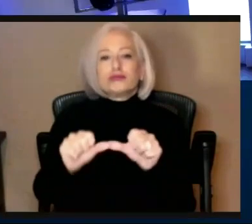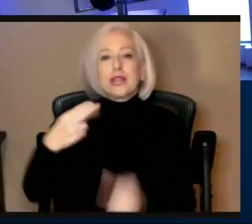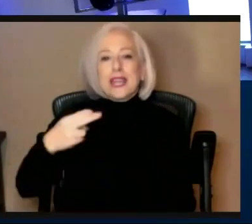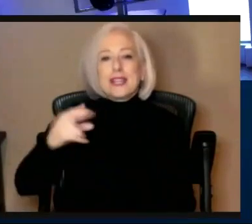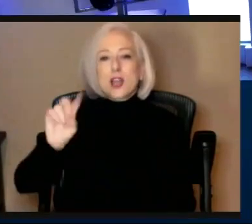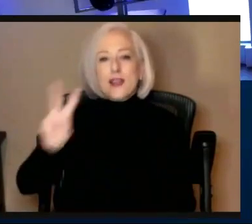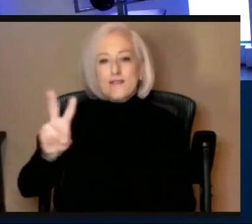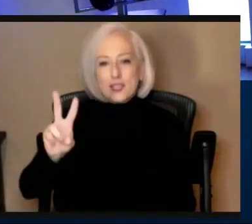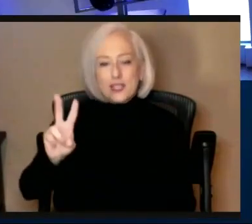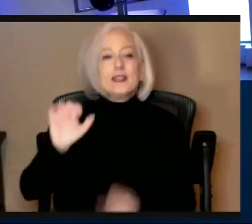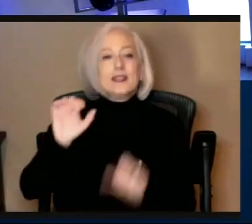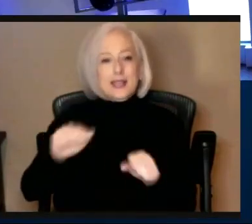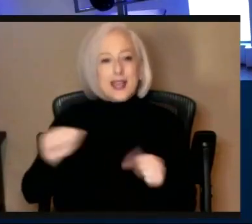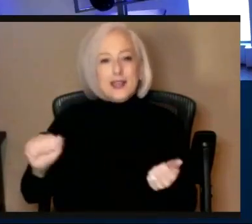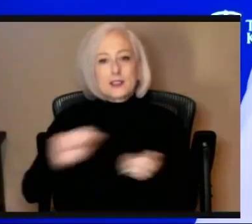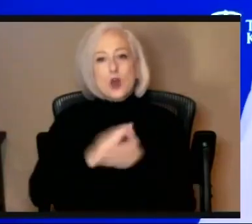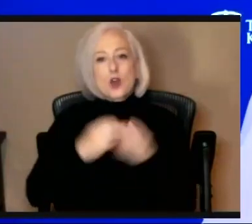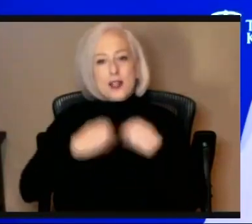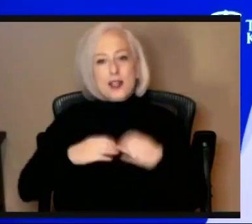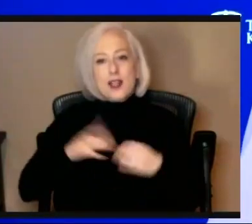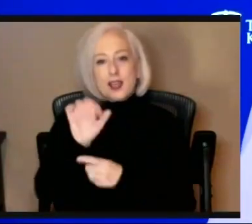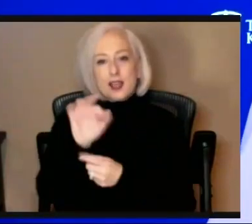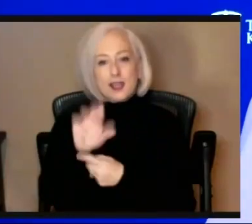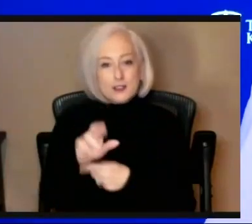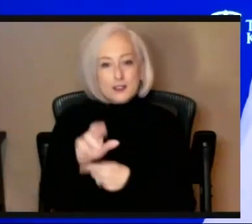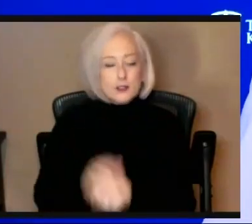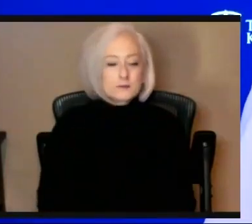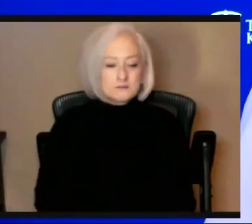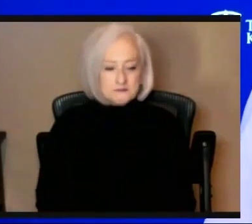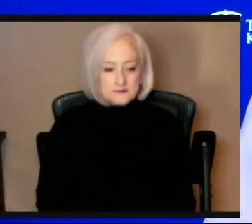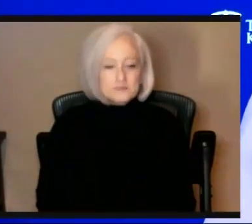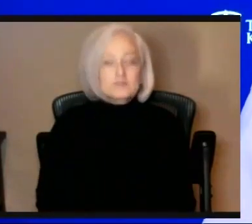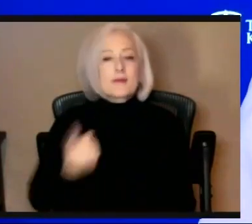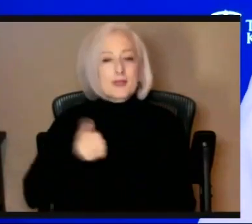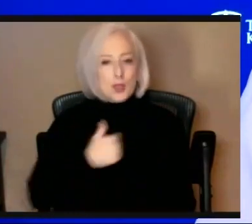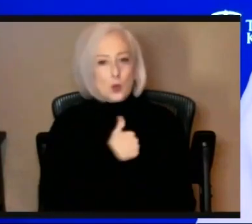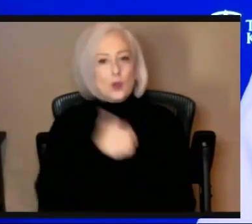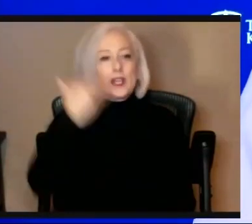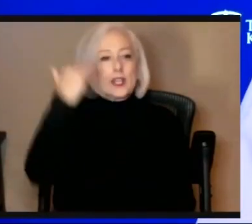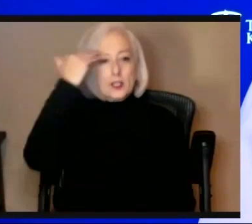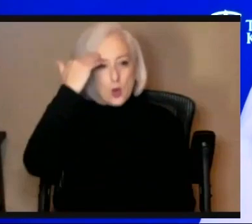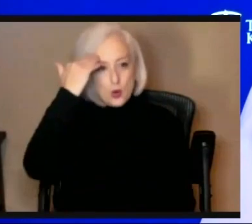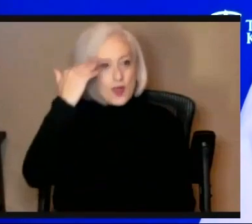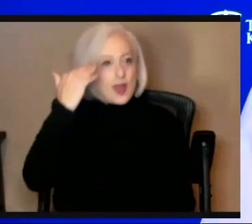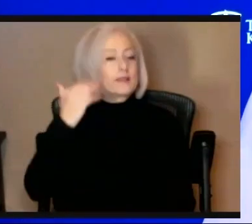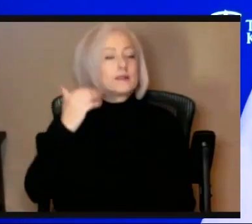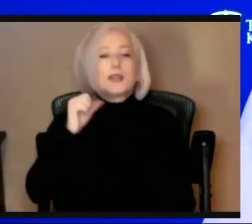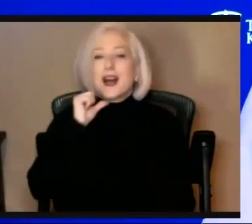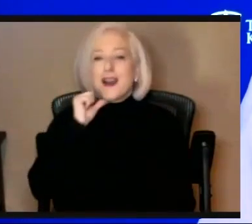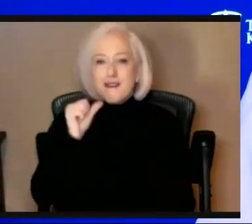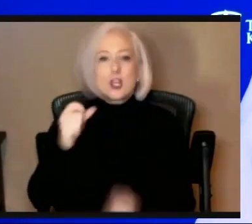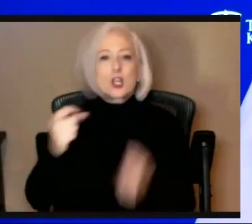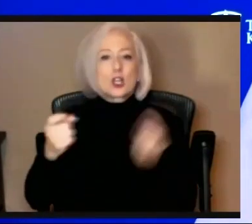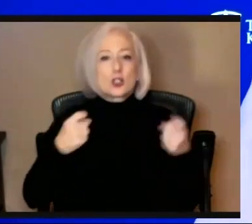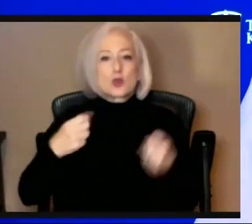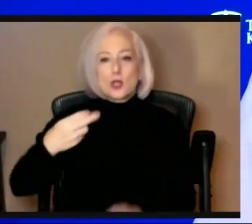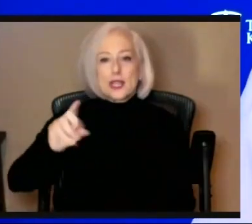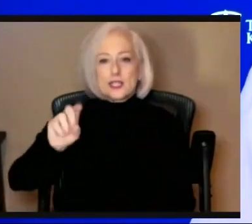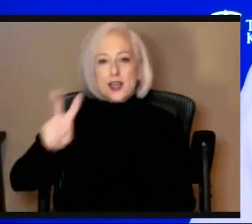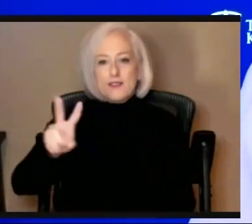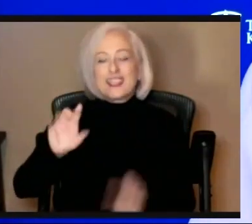that? We know that prolonged uncontrolled HIV can give you risk